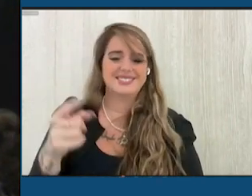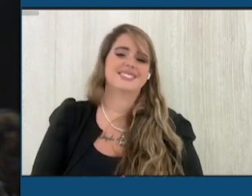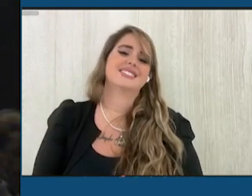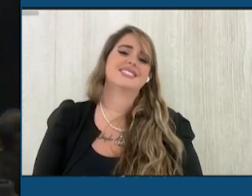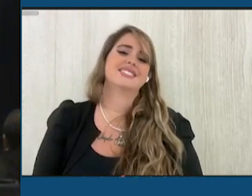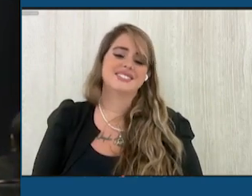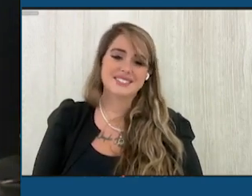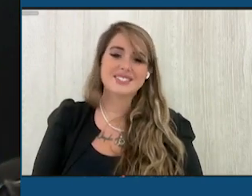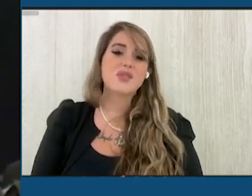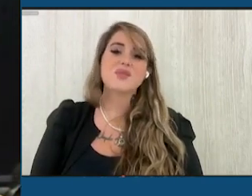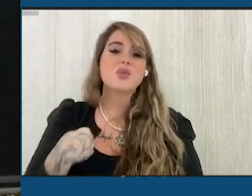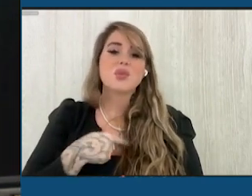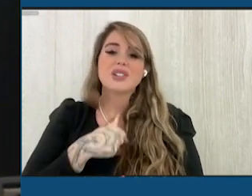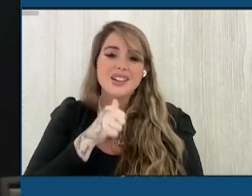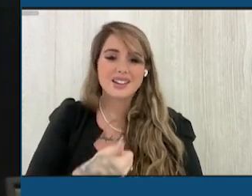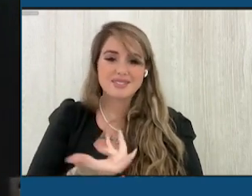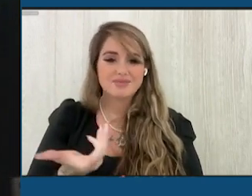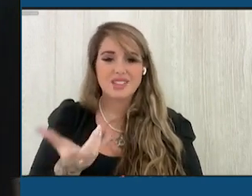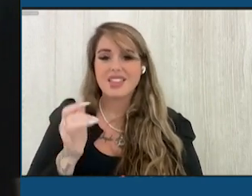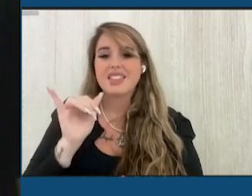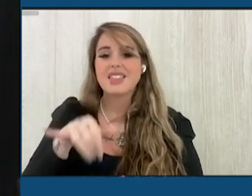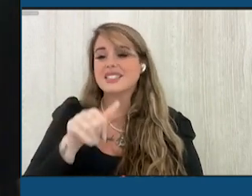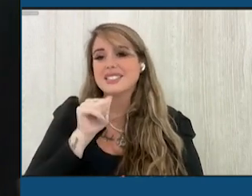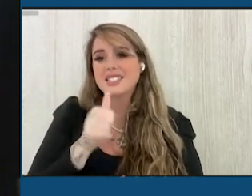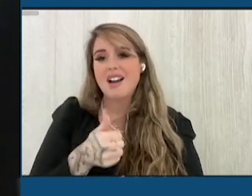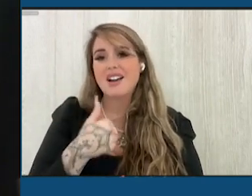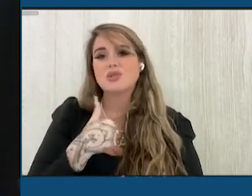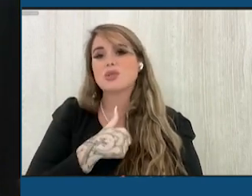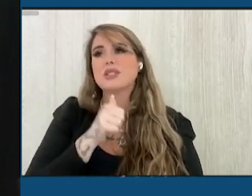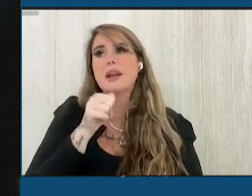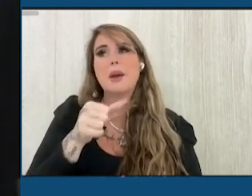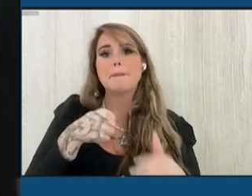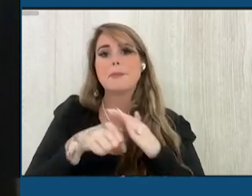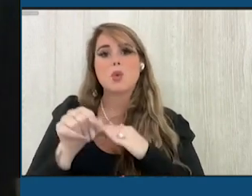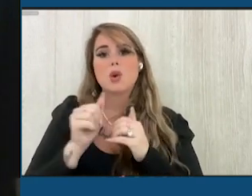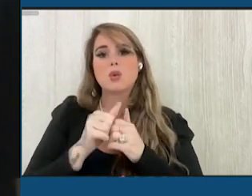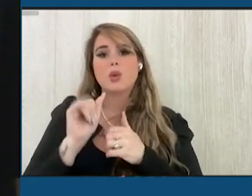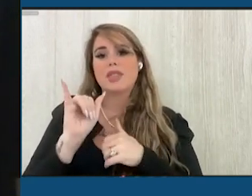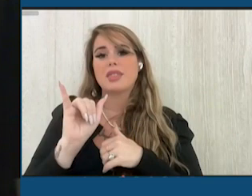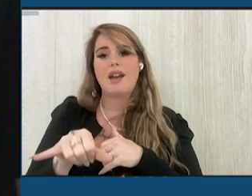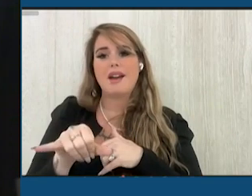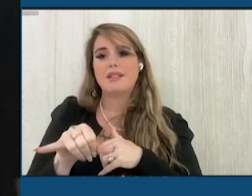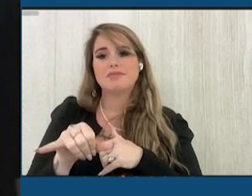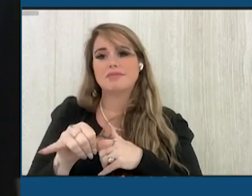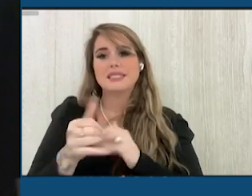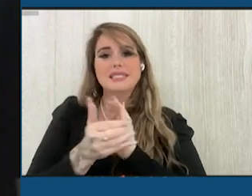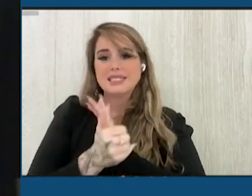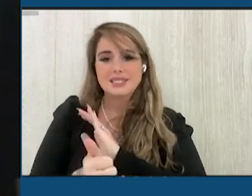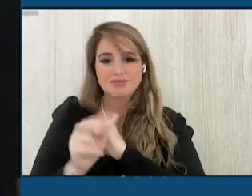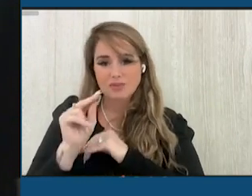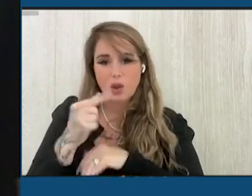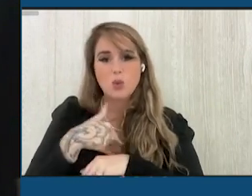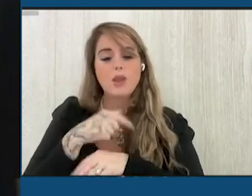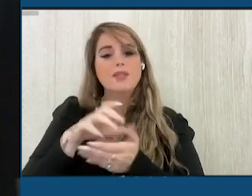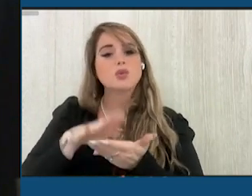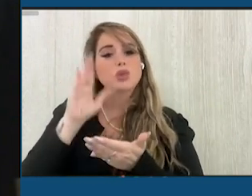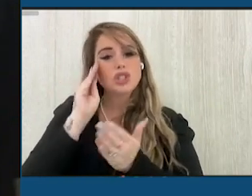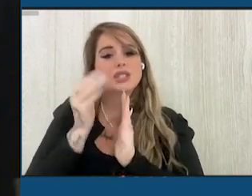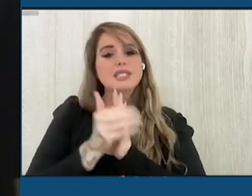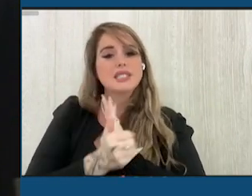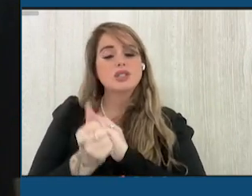We're just not. We're not born with those skills. We have to learn those skills. And we learn